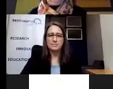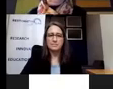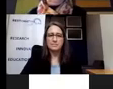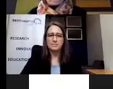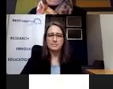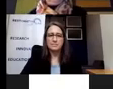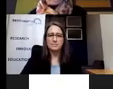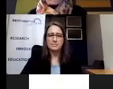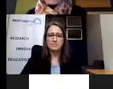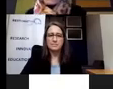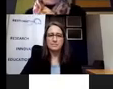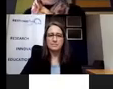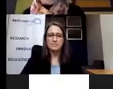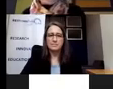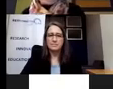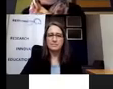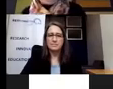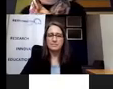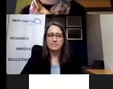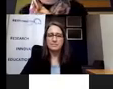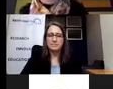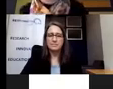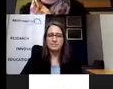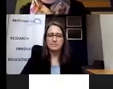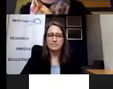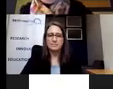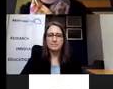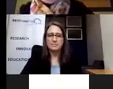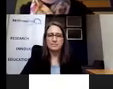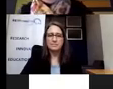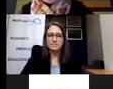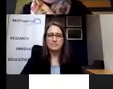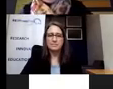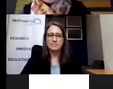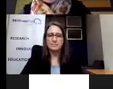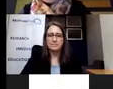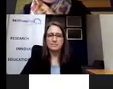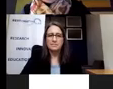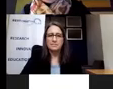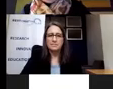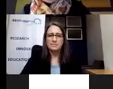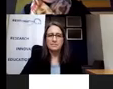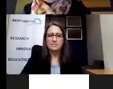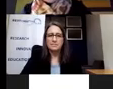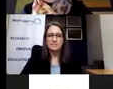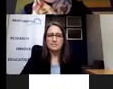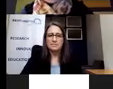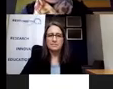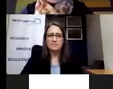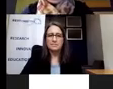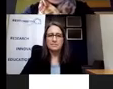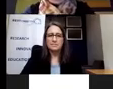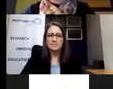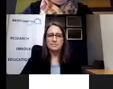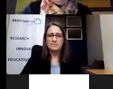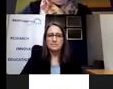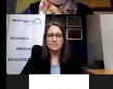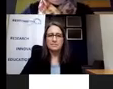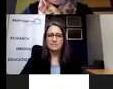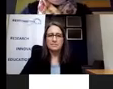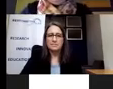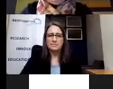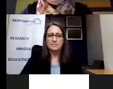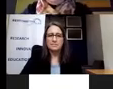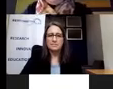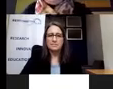their skills with regard to what it is we actually do, so that people referred sooner than later. And to Vivian's, if people in